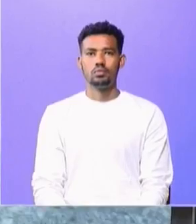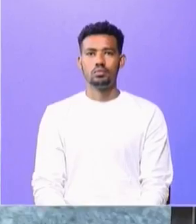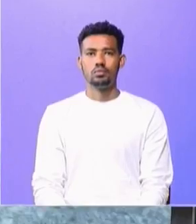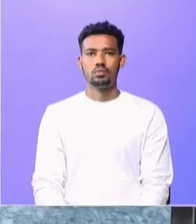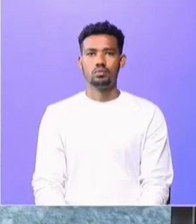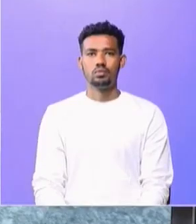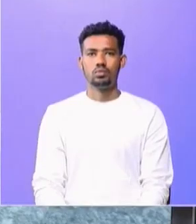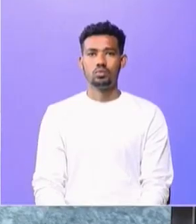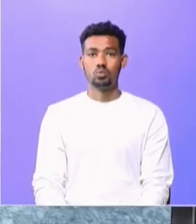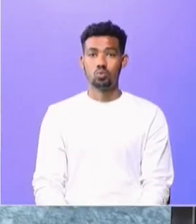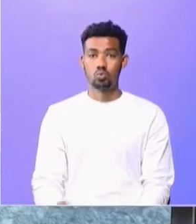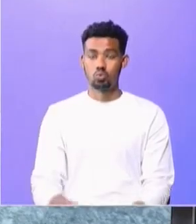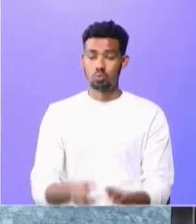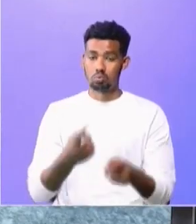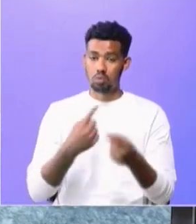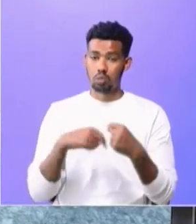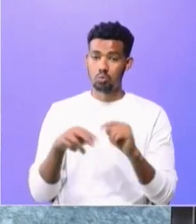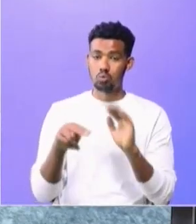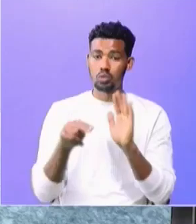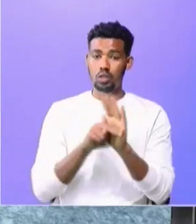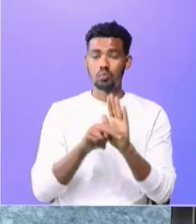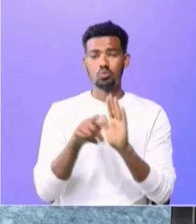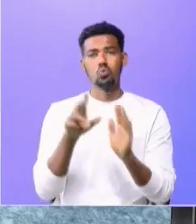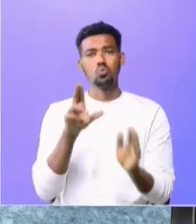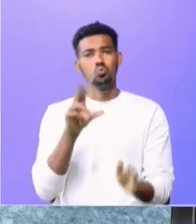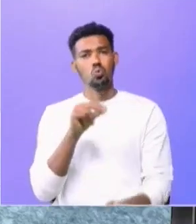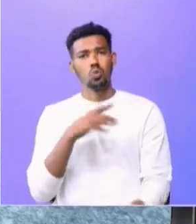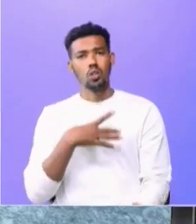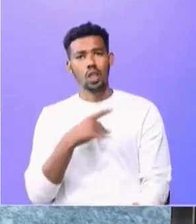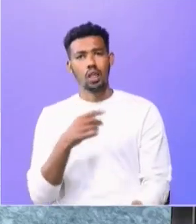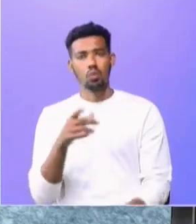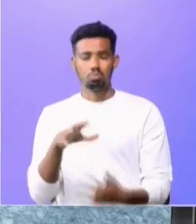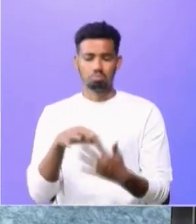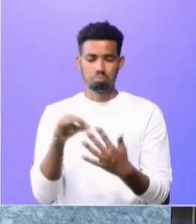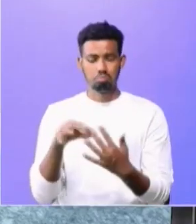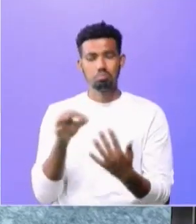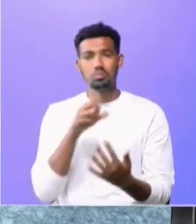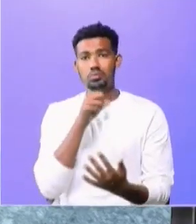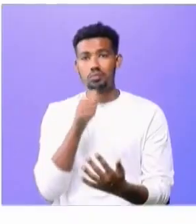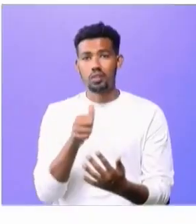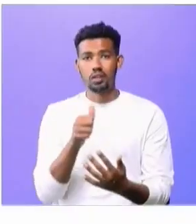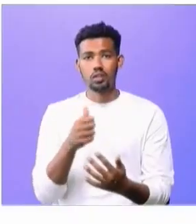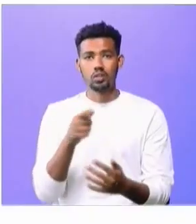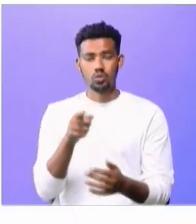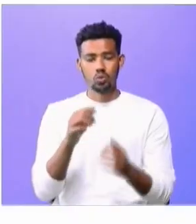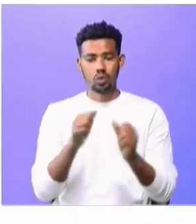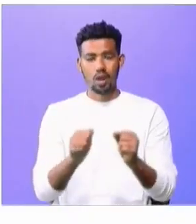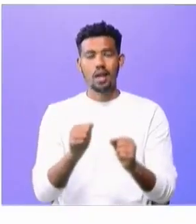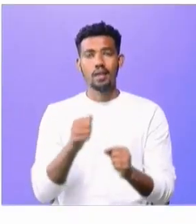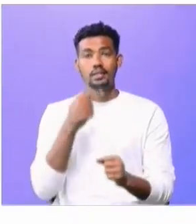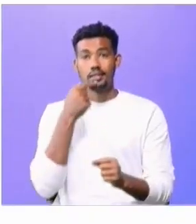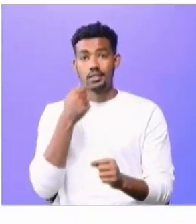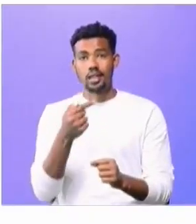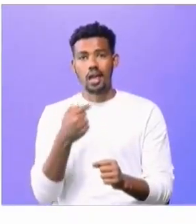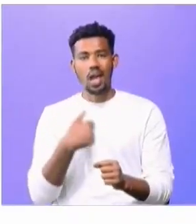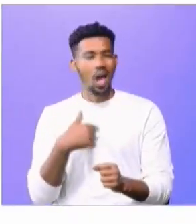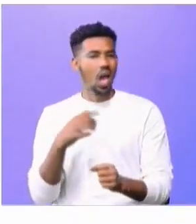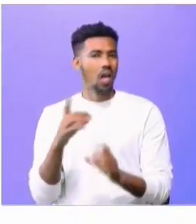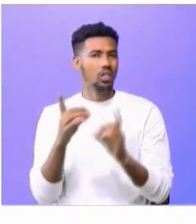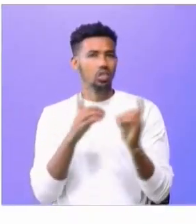When we come to negative, or what you don't like and what you don't prefer, you can say I don't